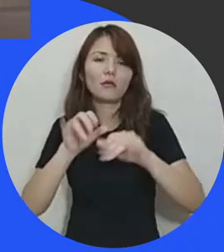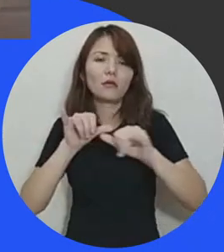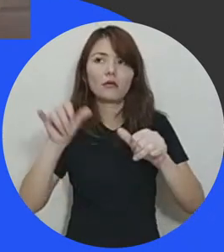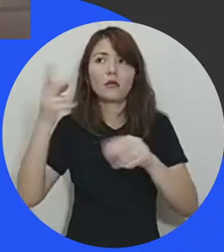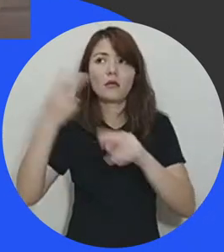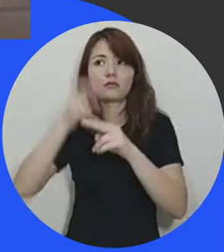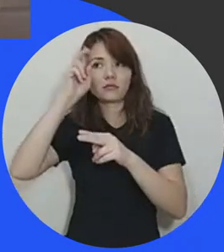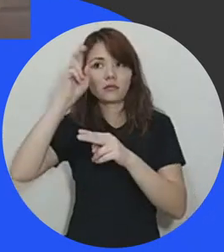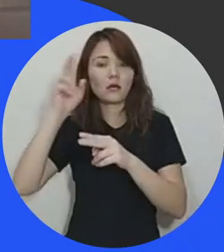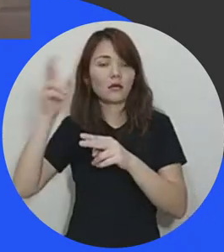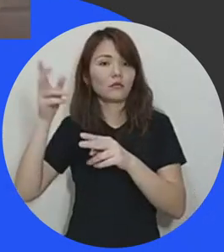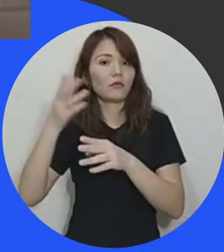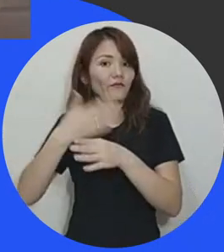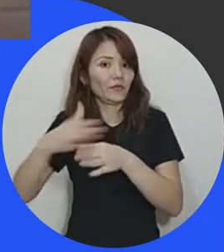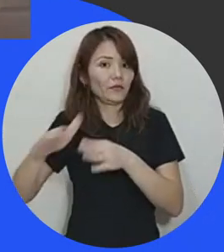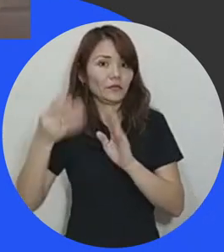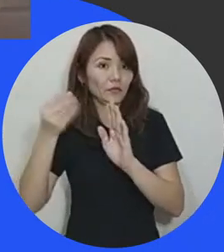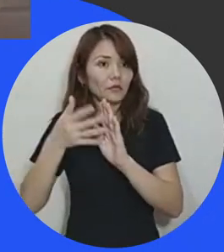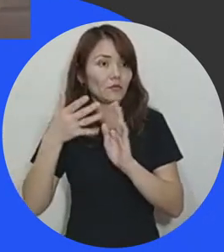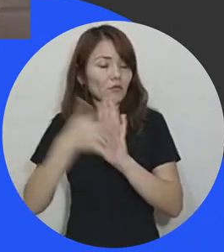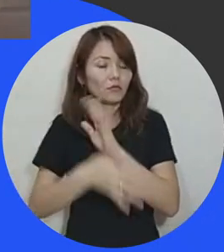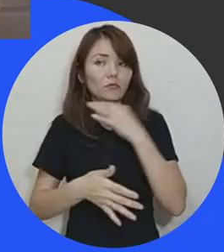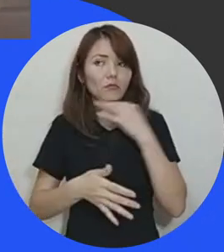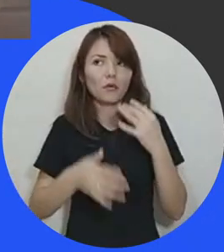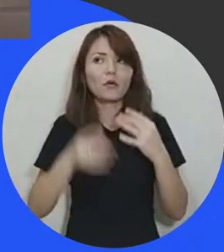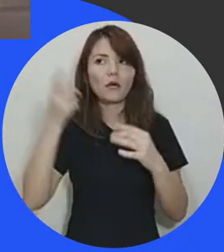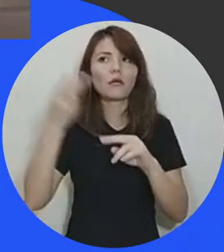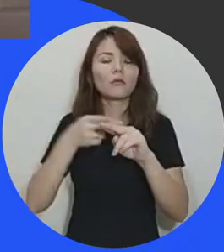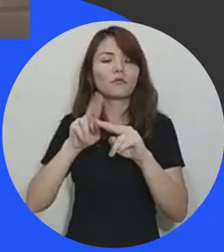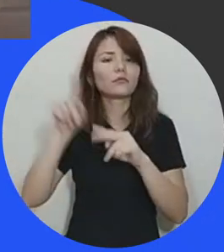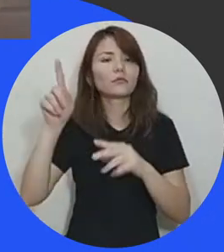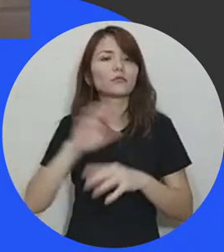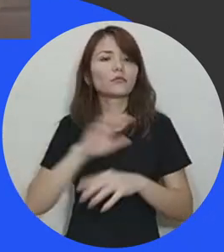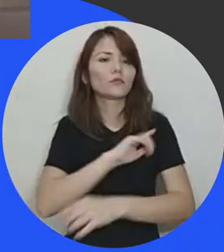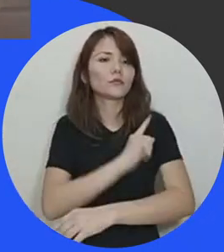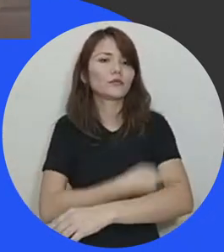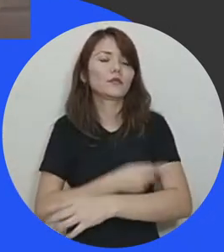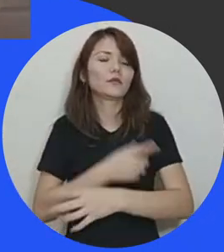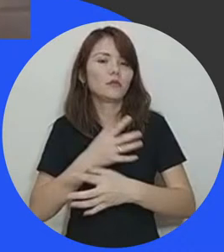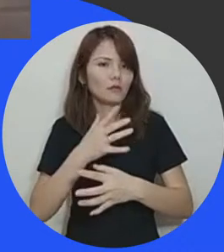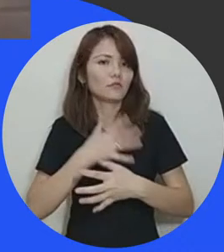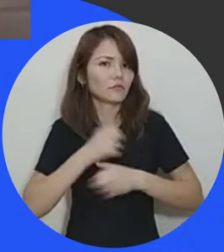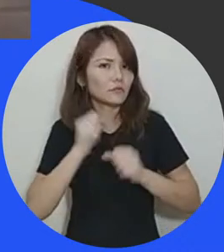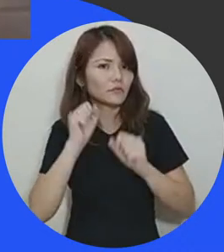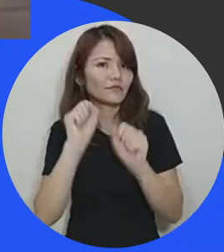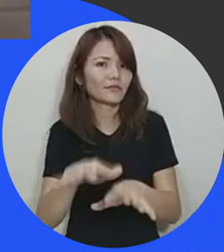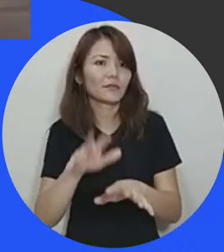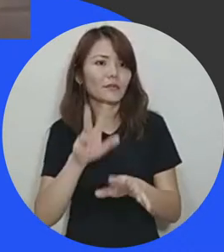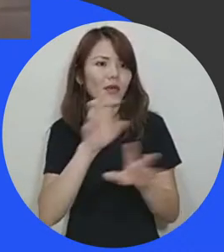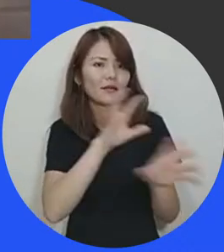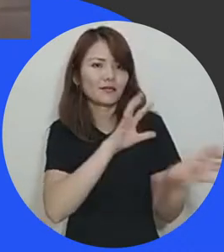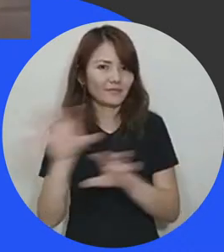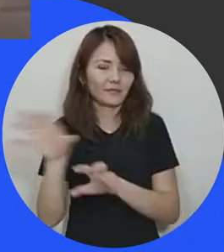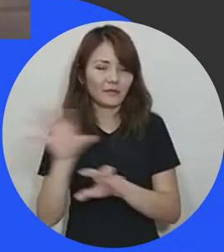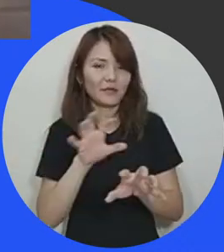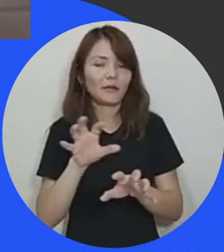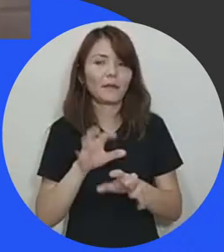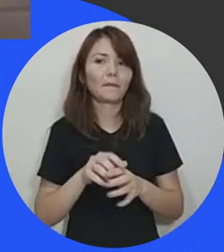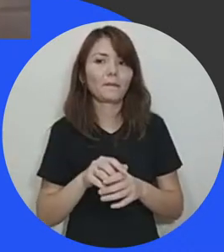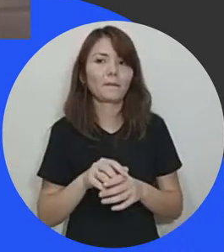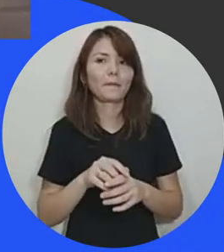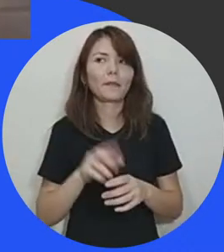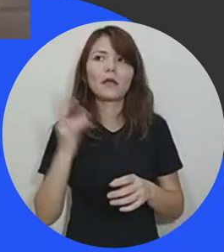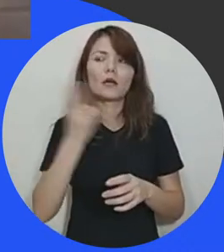required after this is all finished to be able to identify, you know, what is it that everybody needs to have in place in order